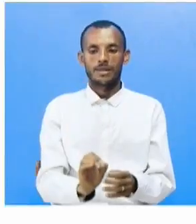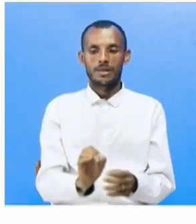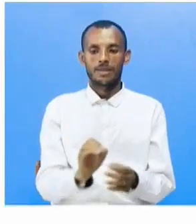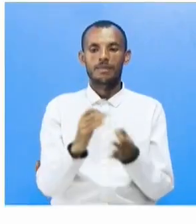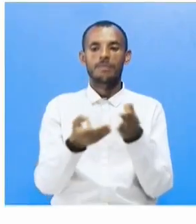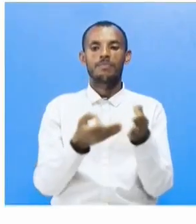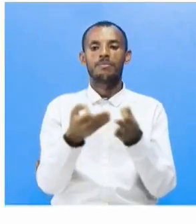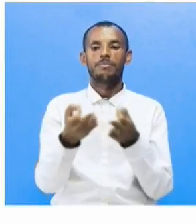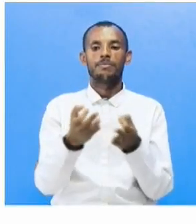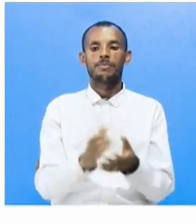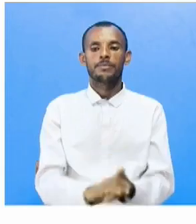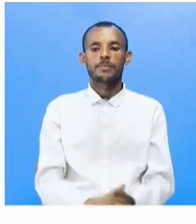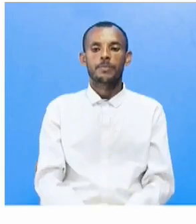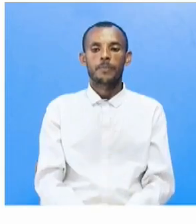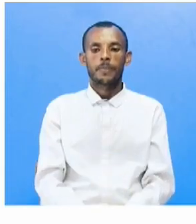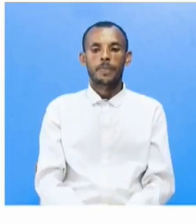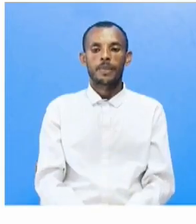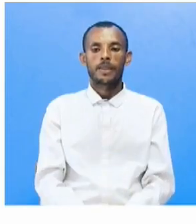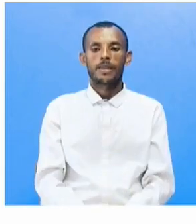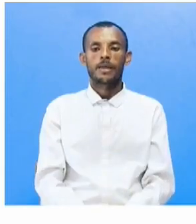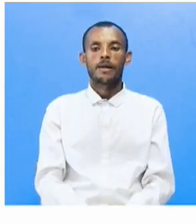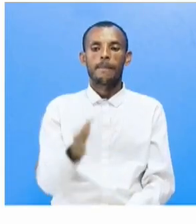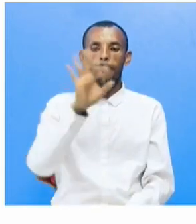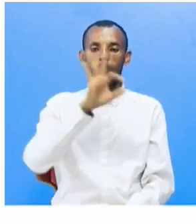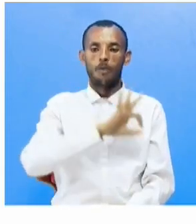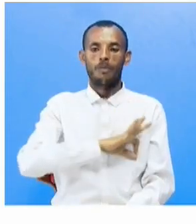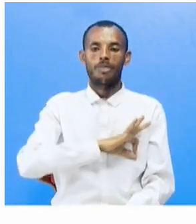percent. His profit